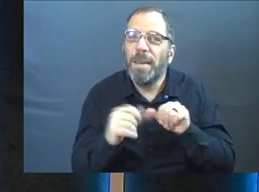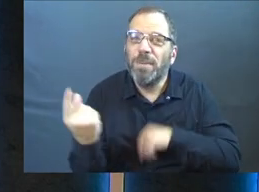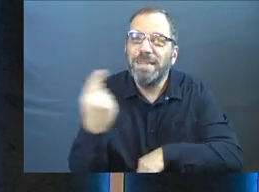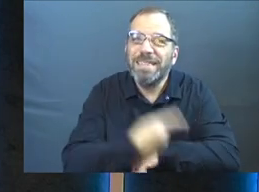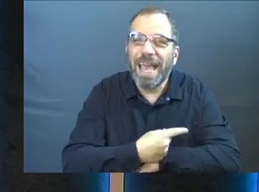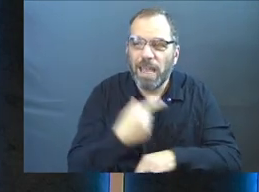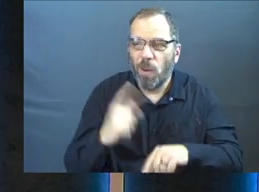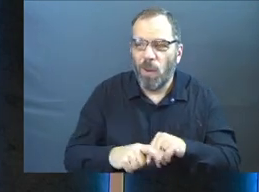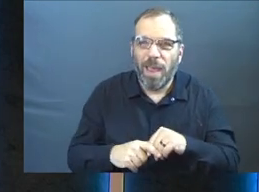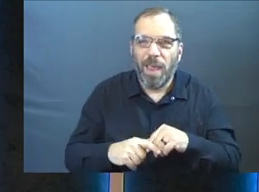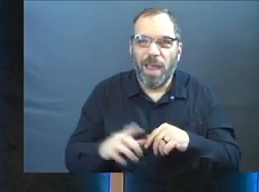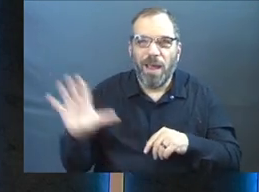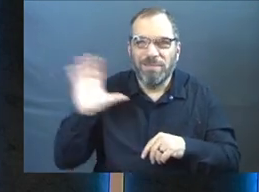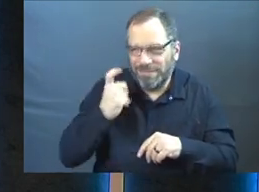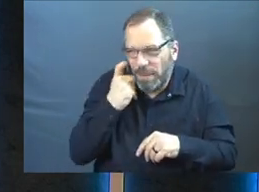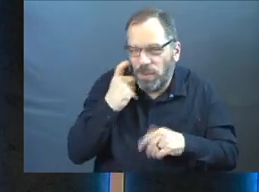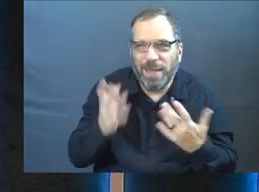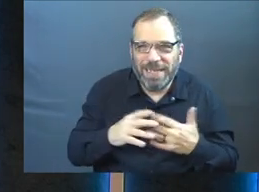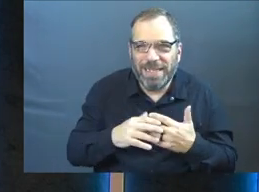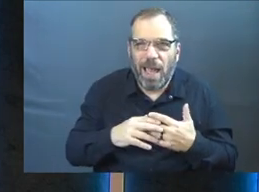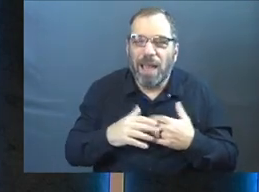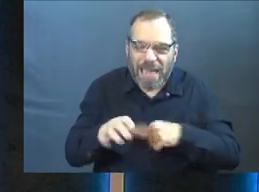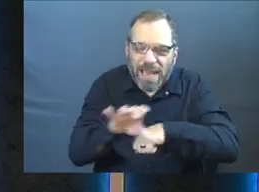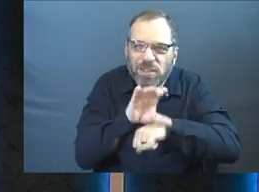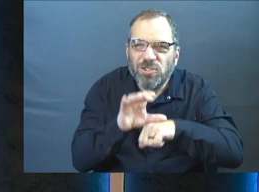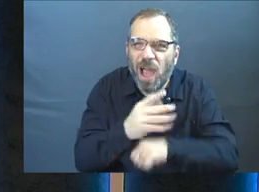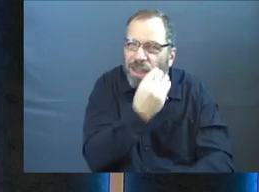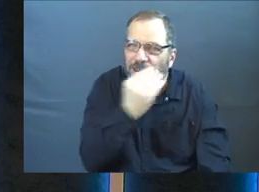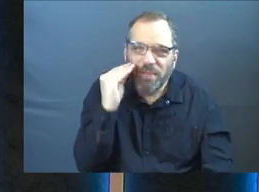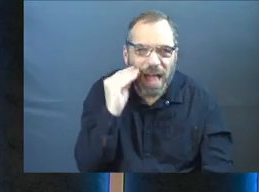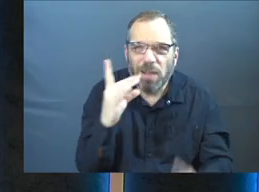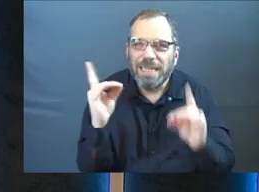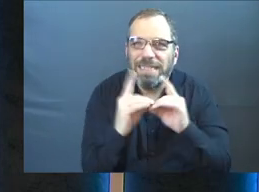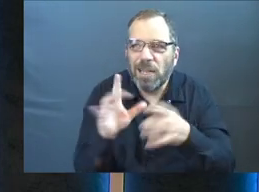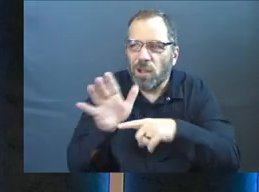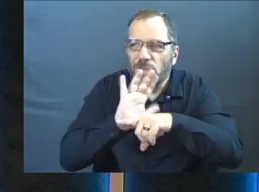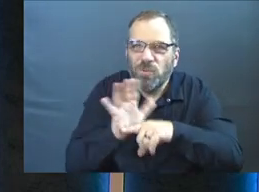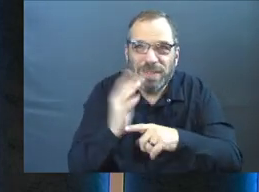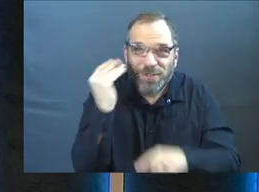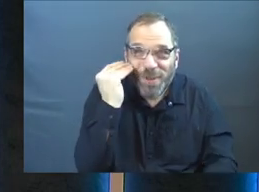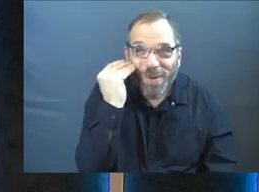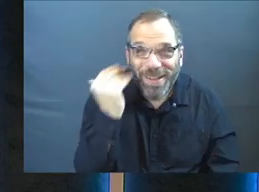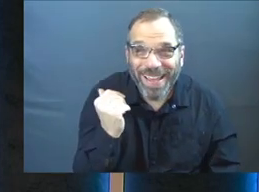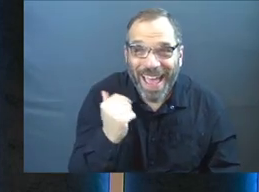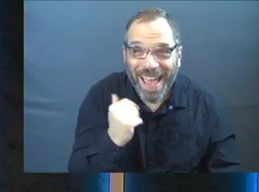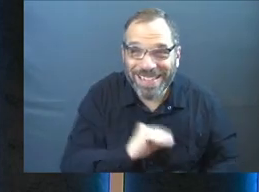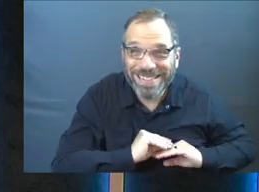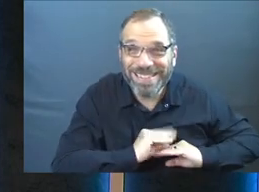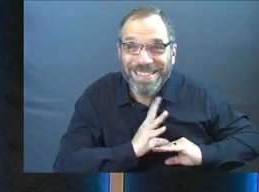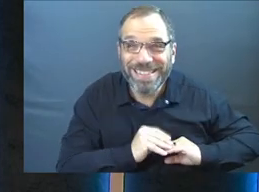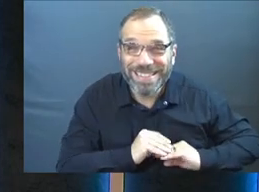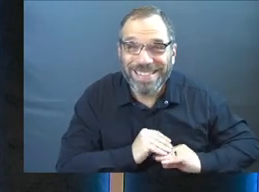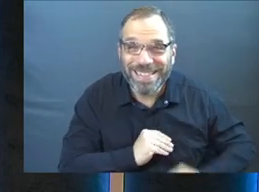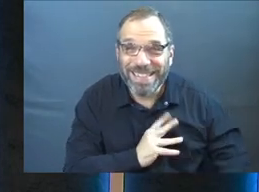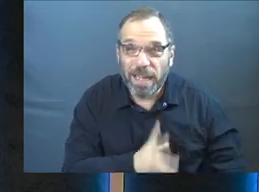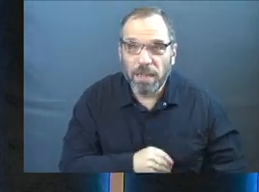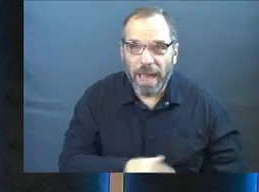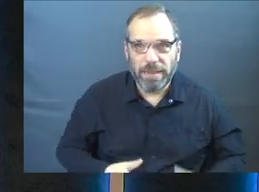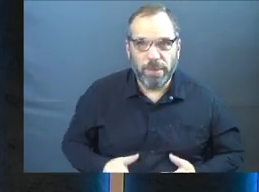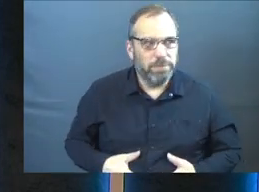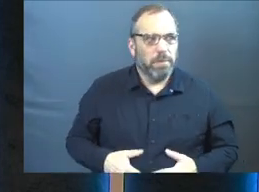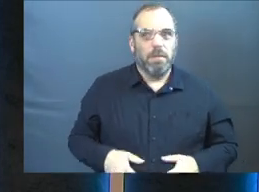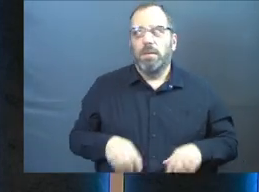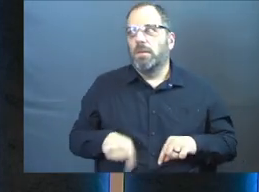days? Were they too long ago? Right? Like the chocolates and the flowers and the dinner and the movies out and the butterflies in your